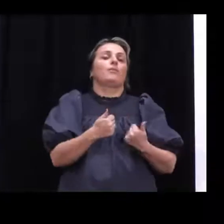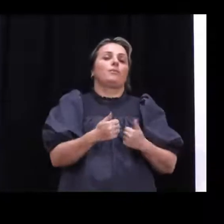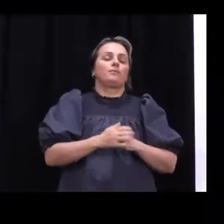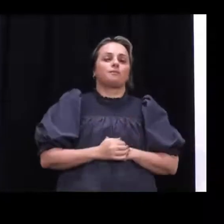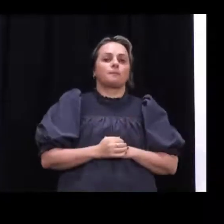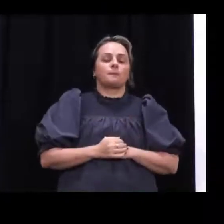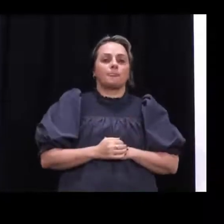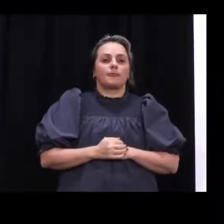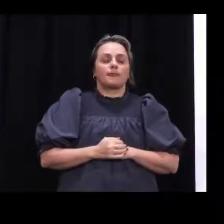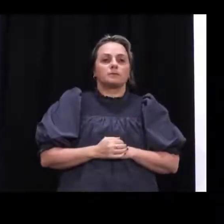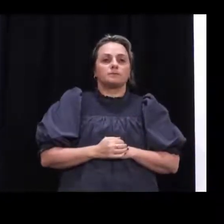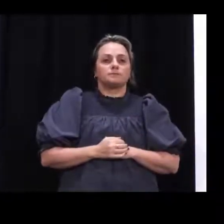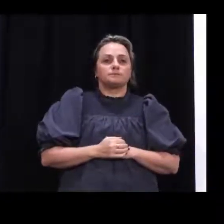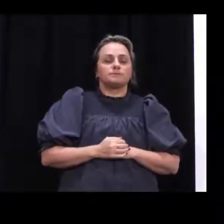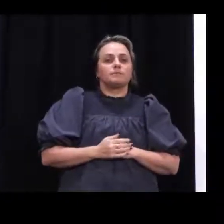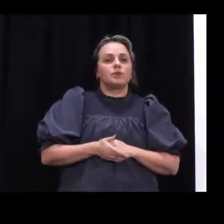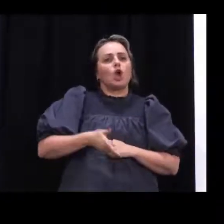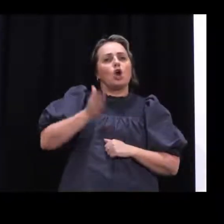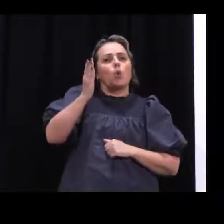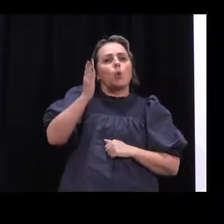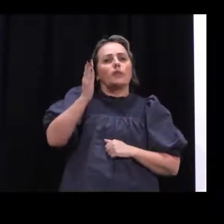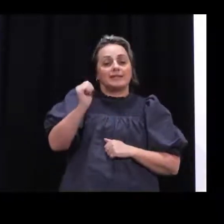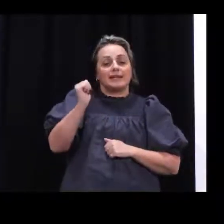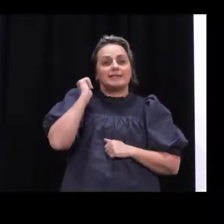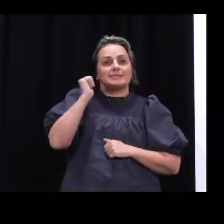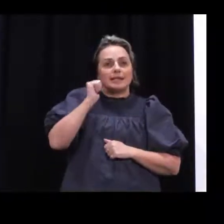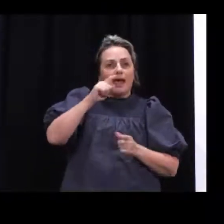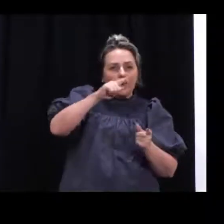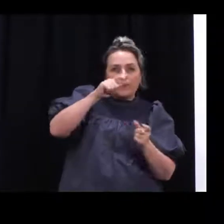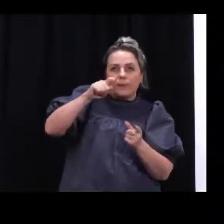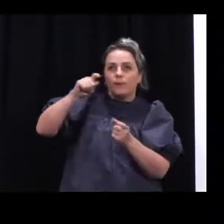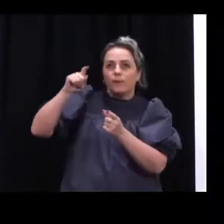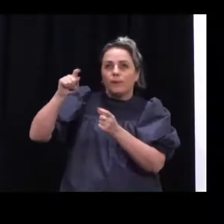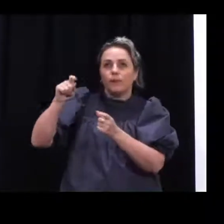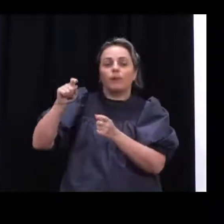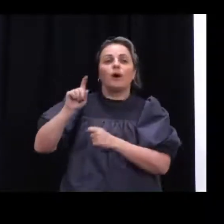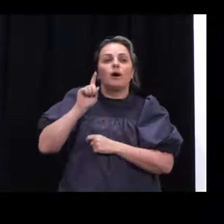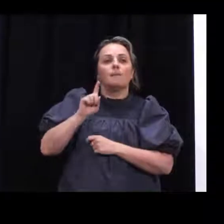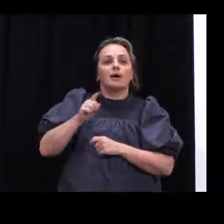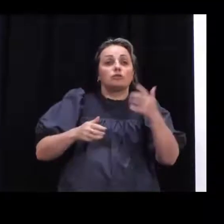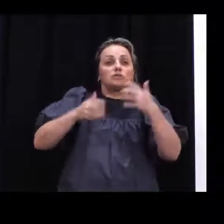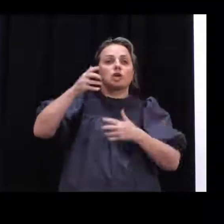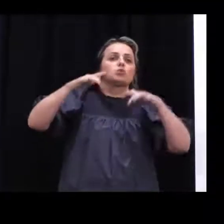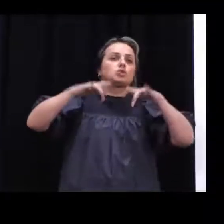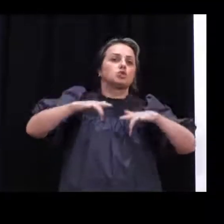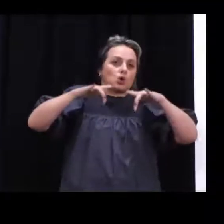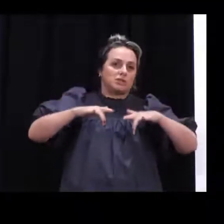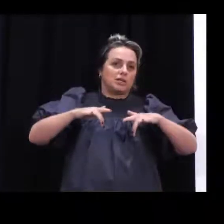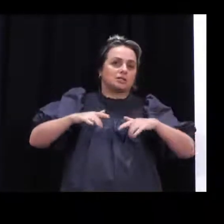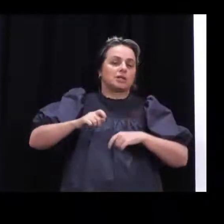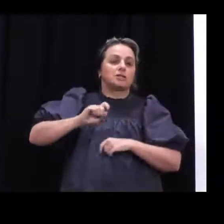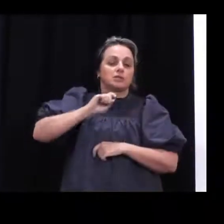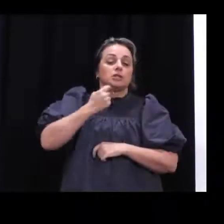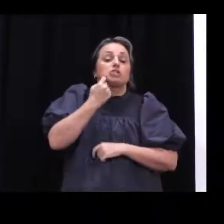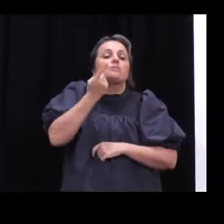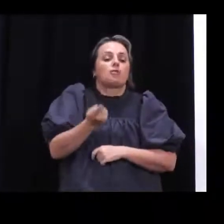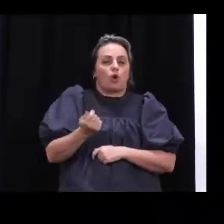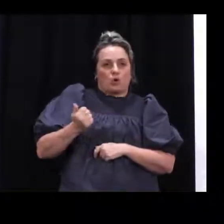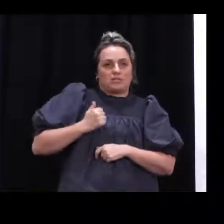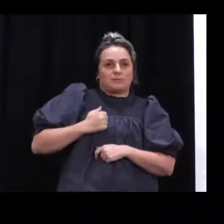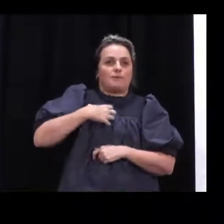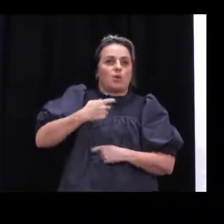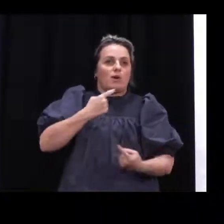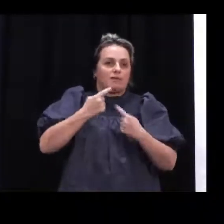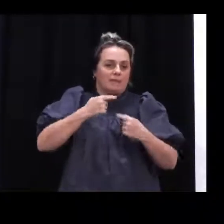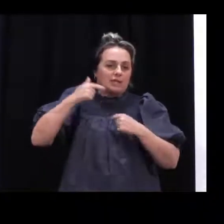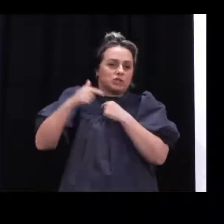a number of locations in Northland yesterday, and those results are expected tomorrow as part of informing that final confirmation